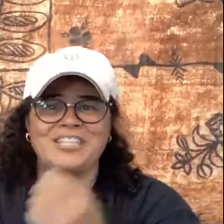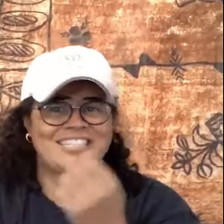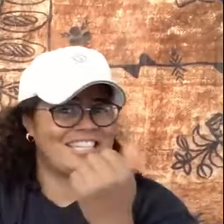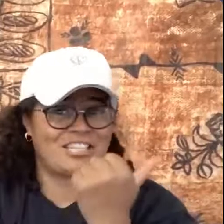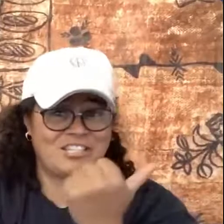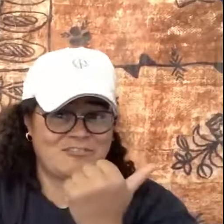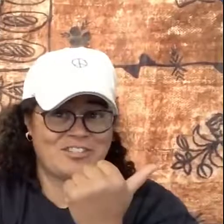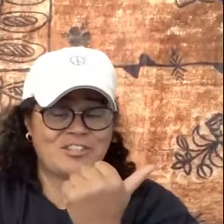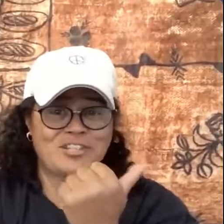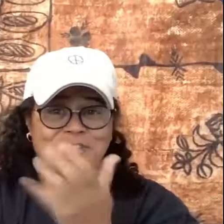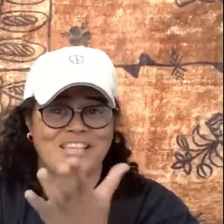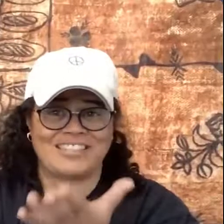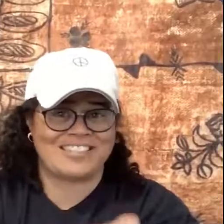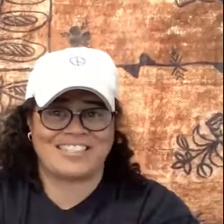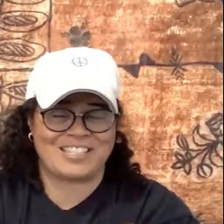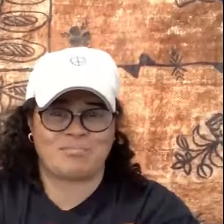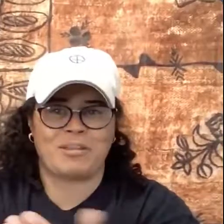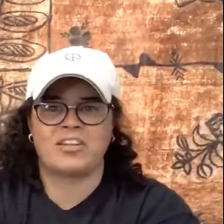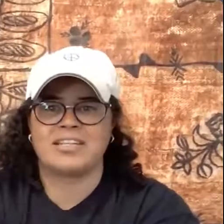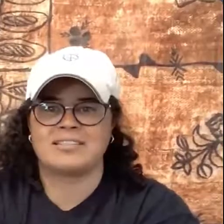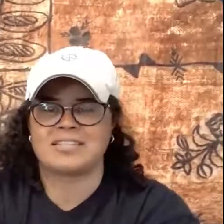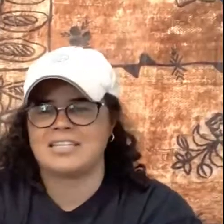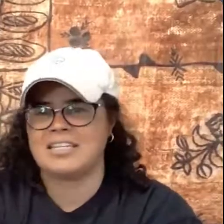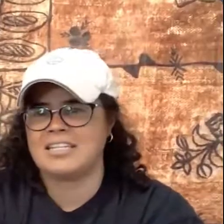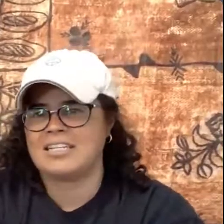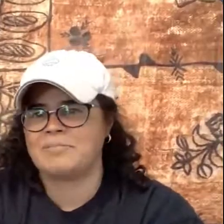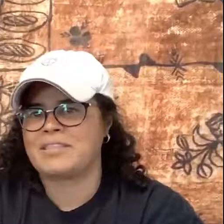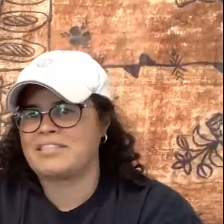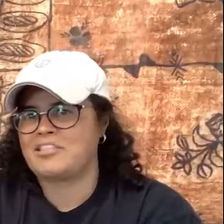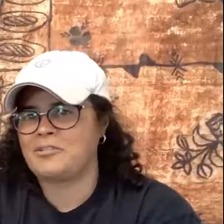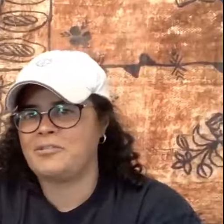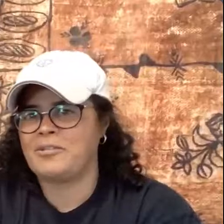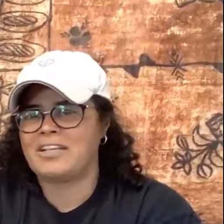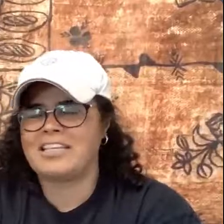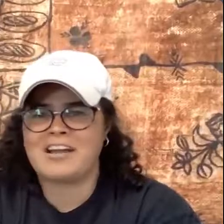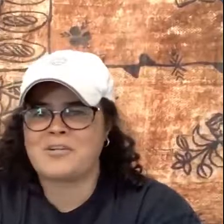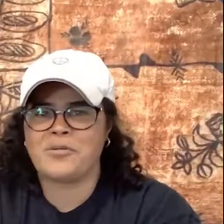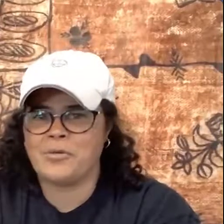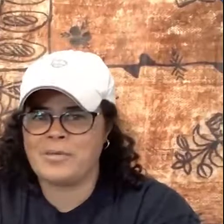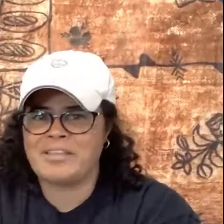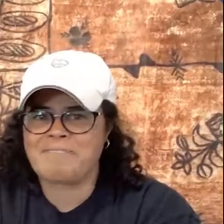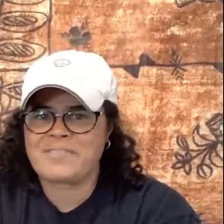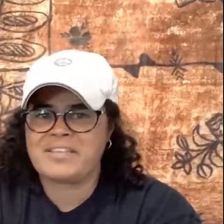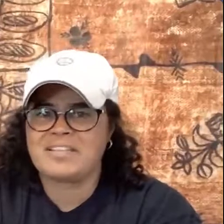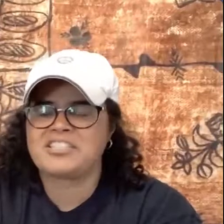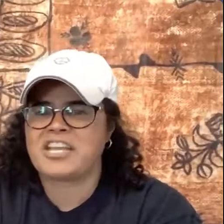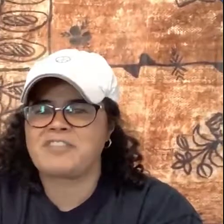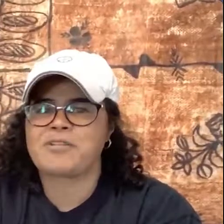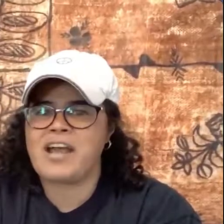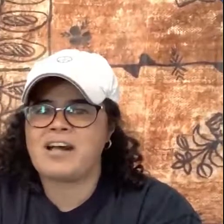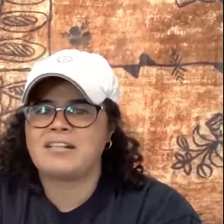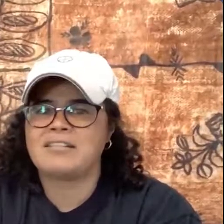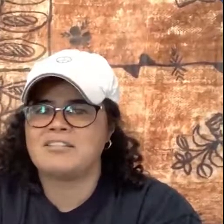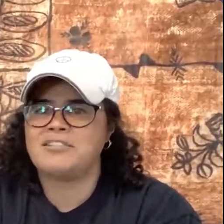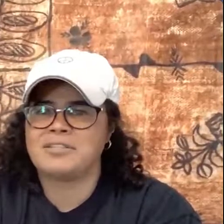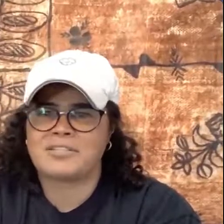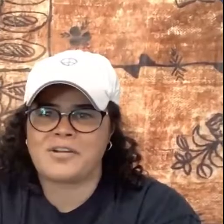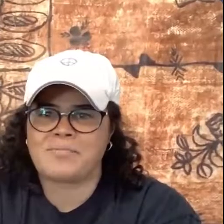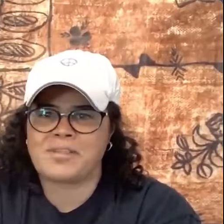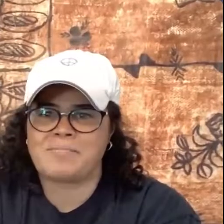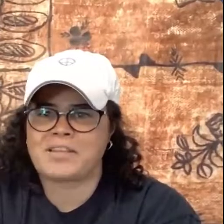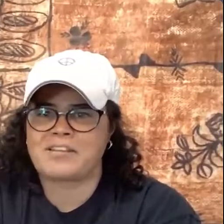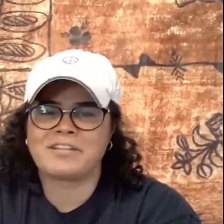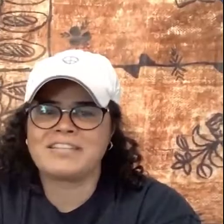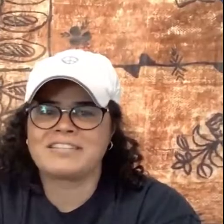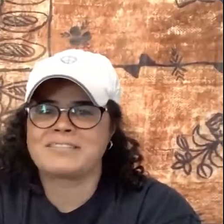Not only seeing Joshua that you just experienced, but these two young women, Jade Riel, who is